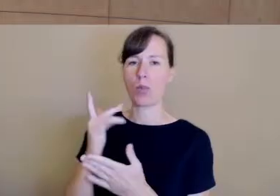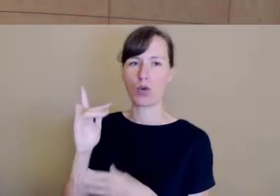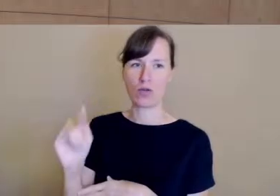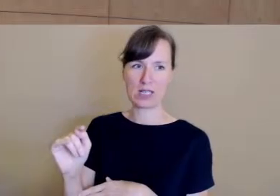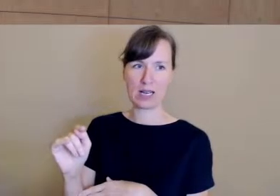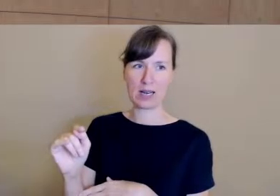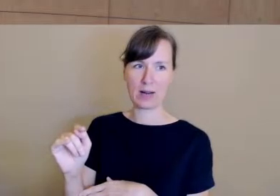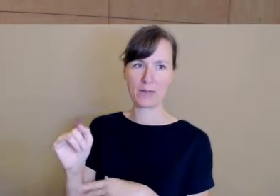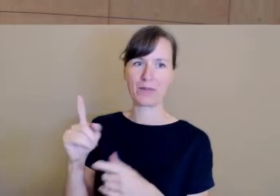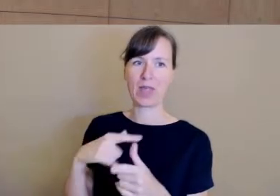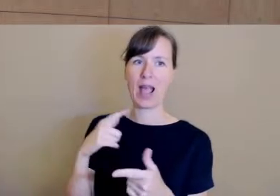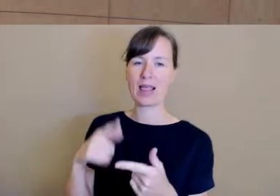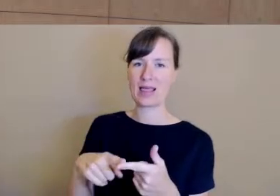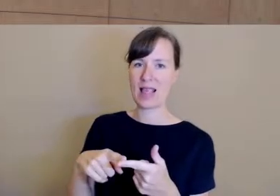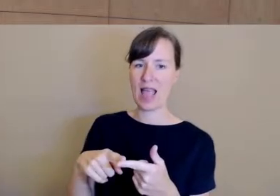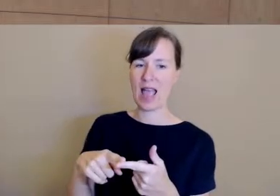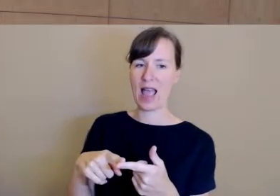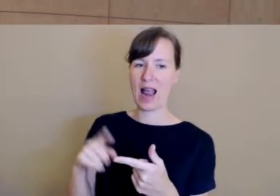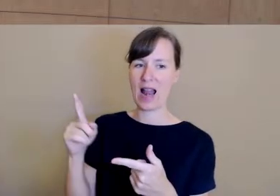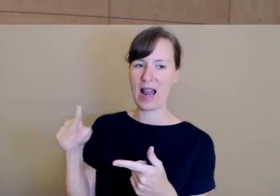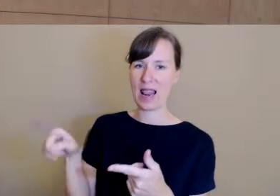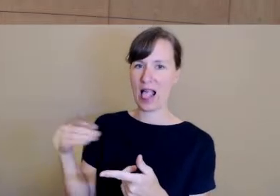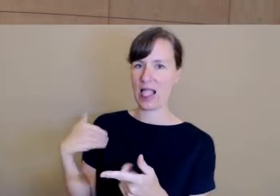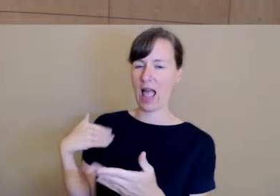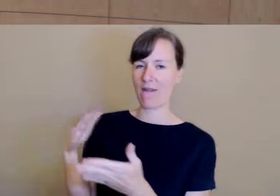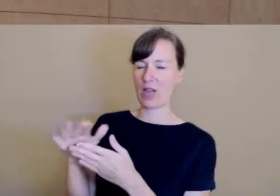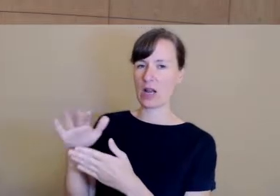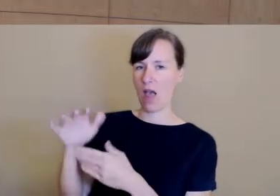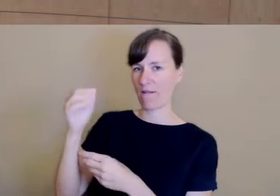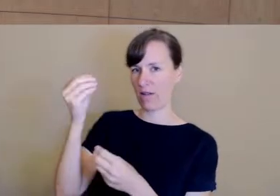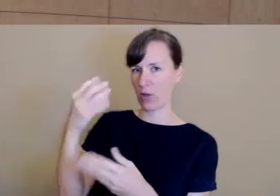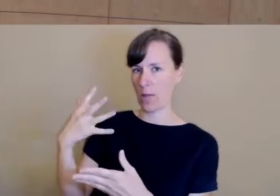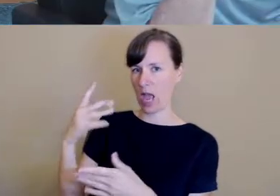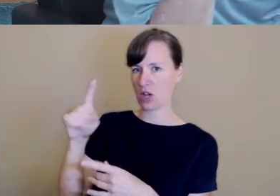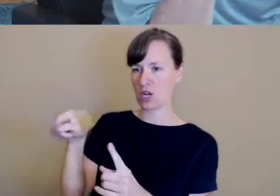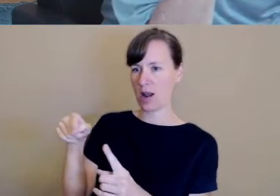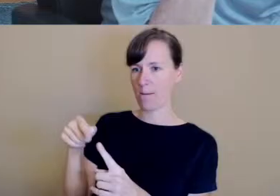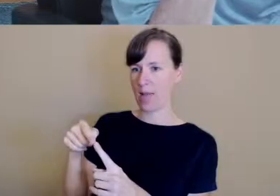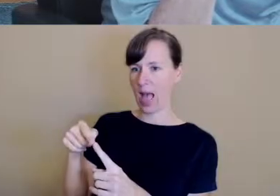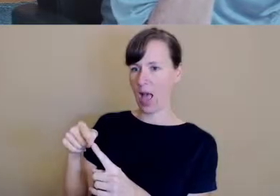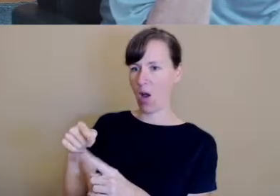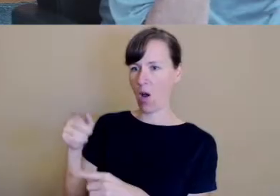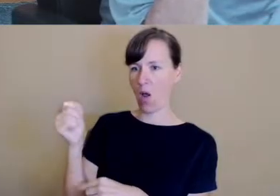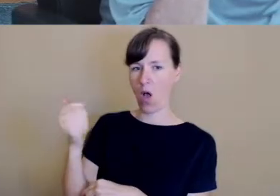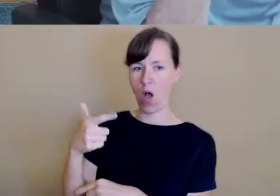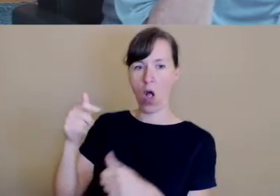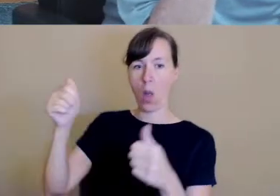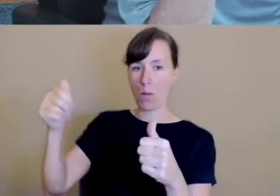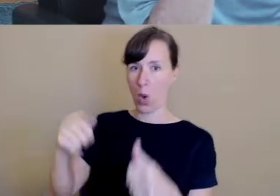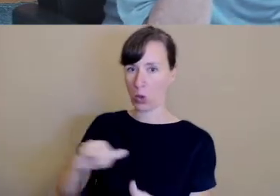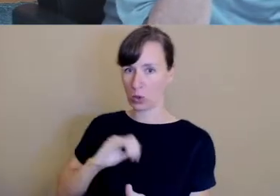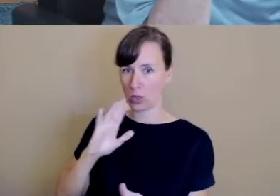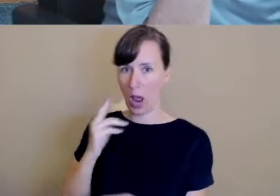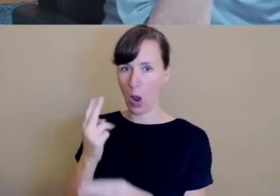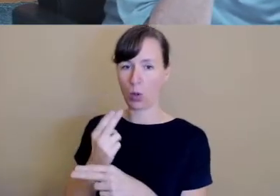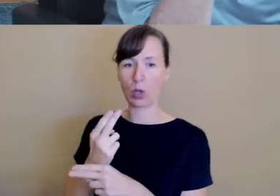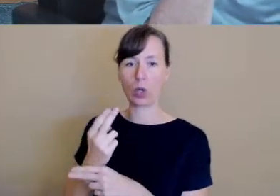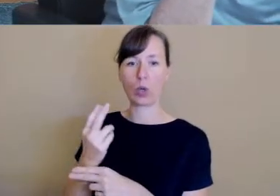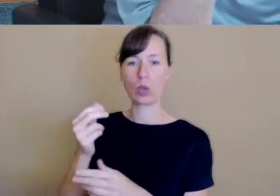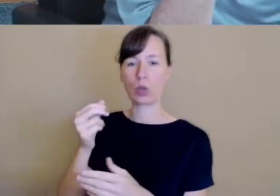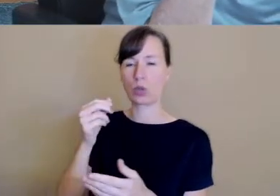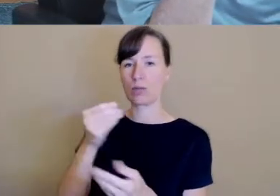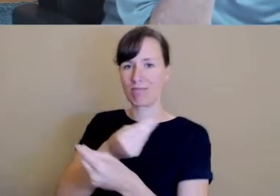have enough information about all posters I'm going to use, all handouts I'm going to use,